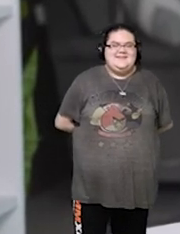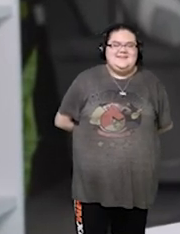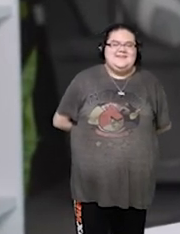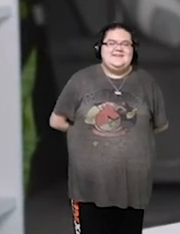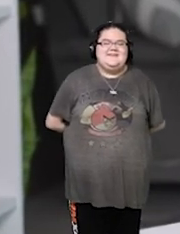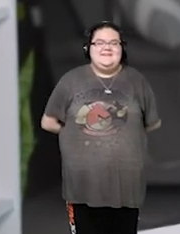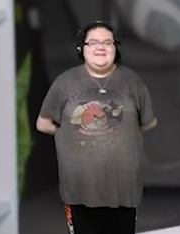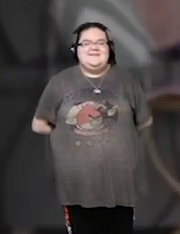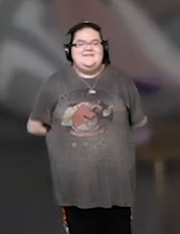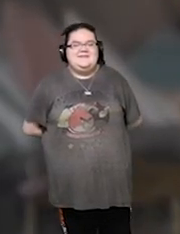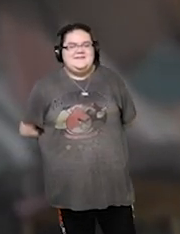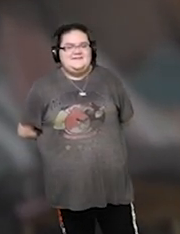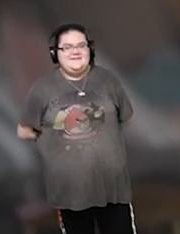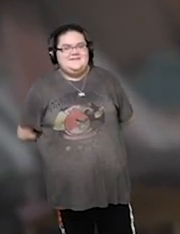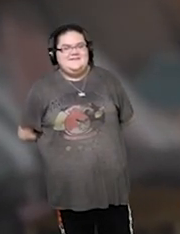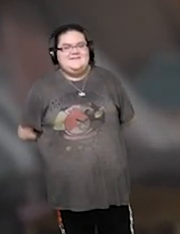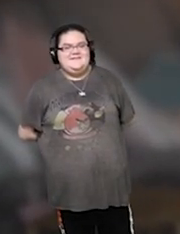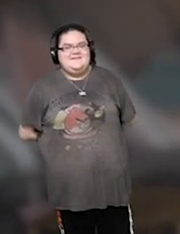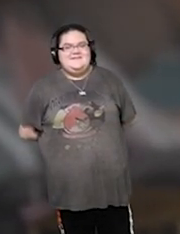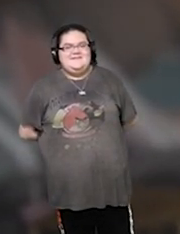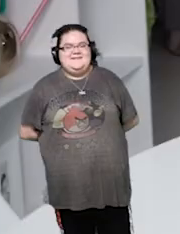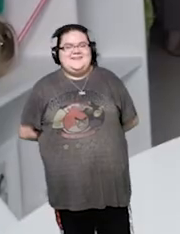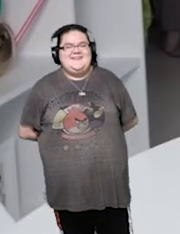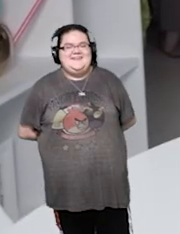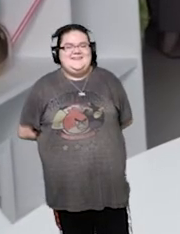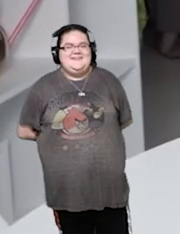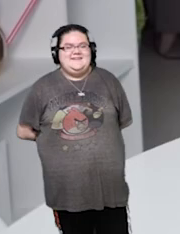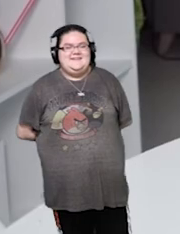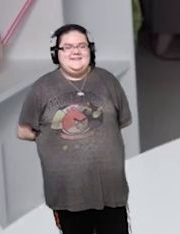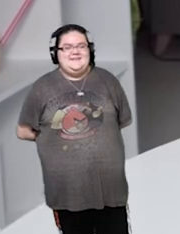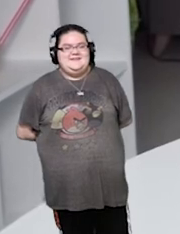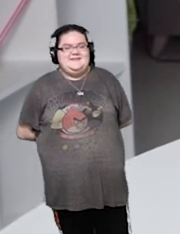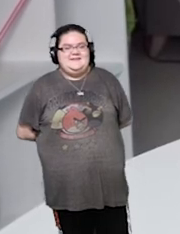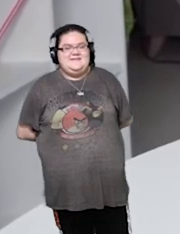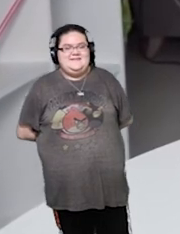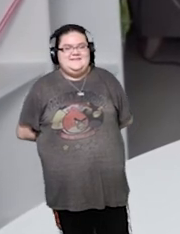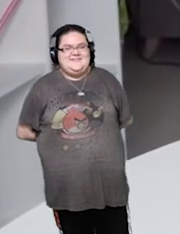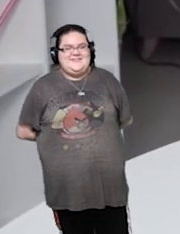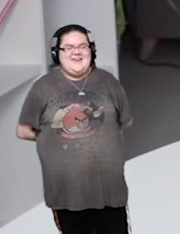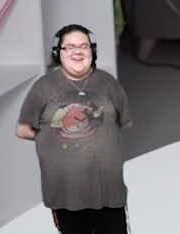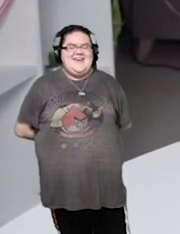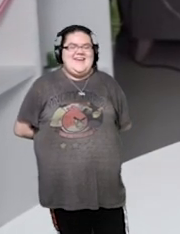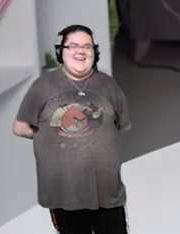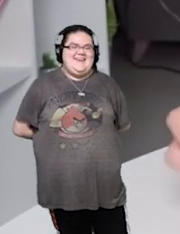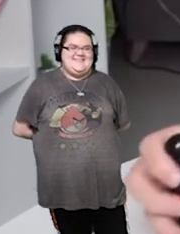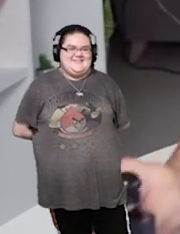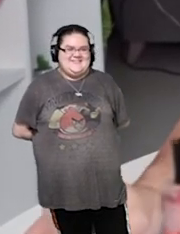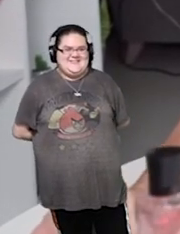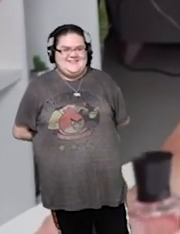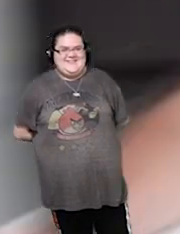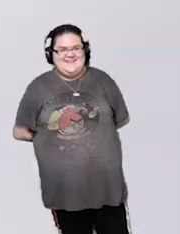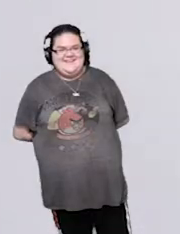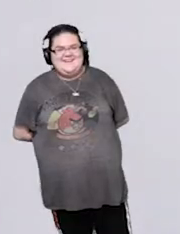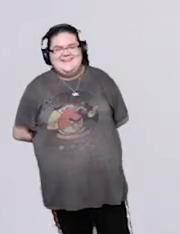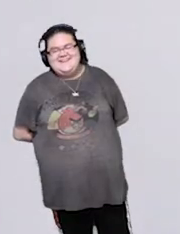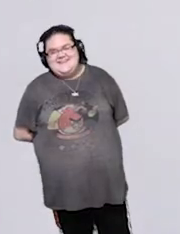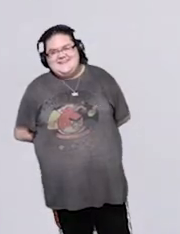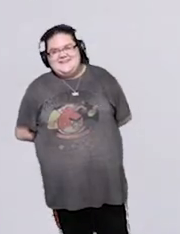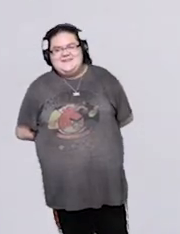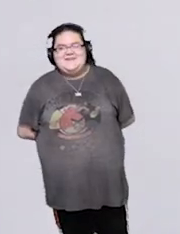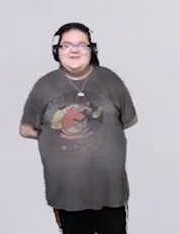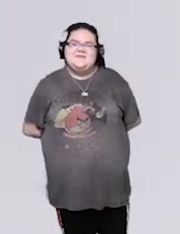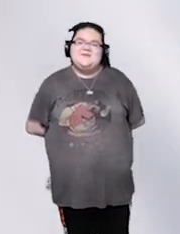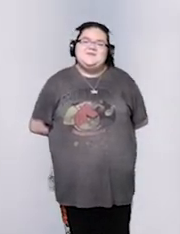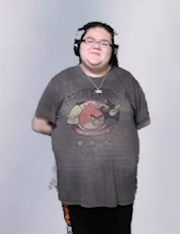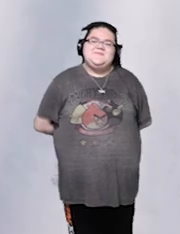opium, Eastern Law, and £1 black dusk. Where's this from? Poundland. Poundland. Jeez. Told you about the Poundland.